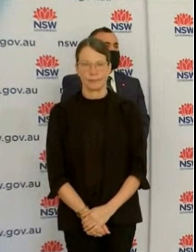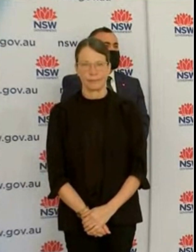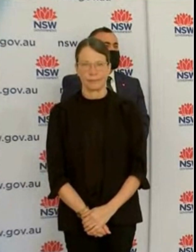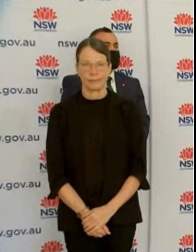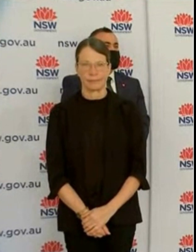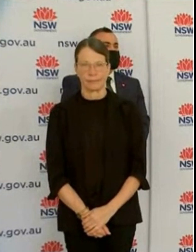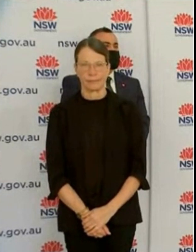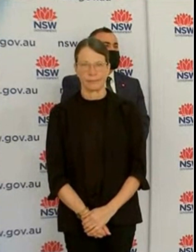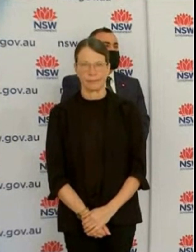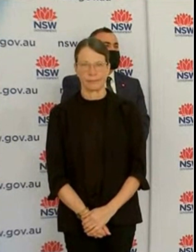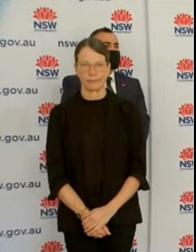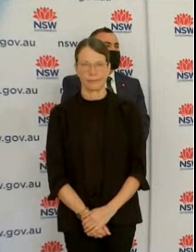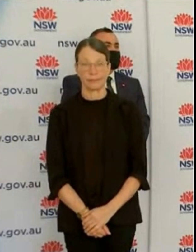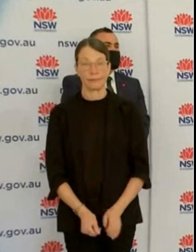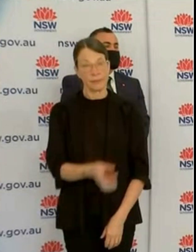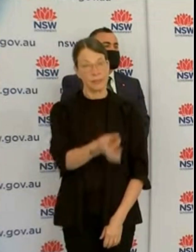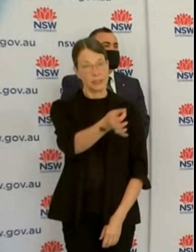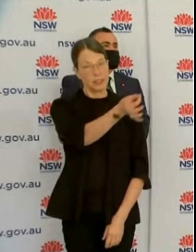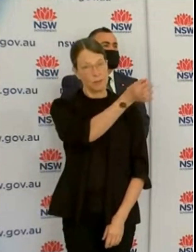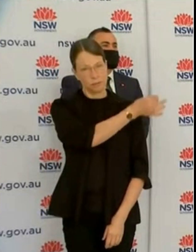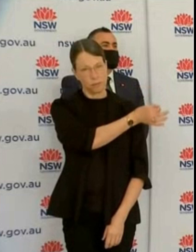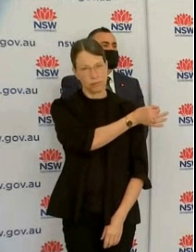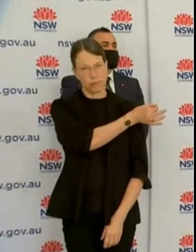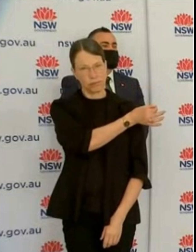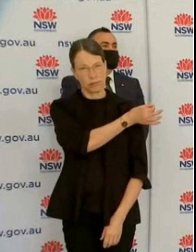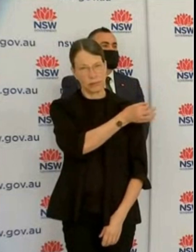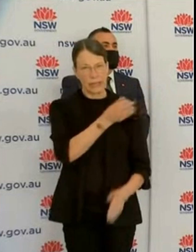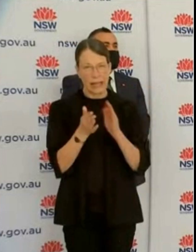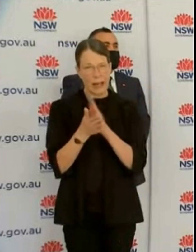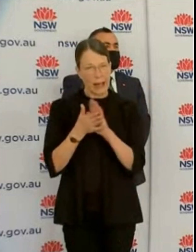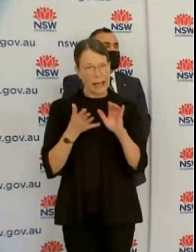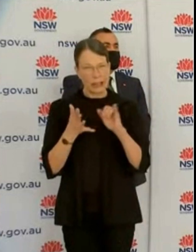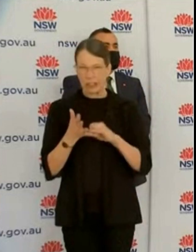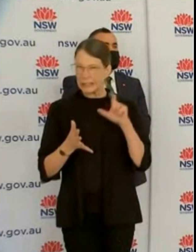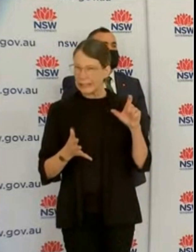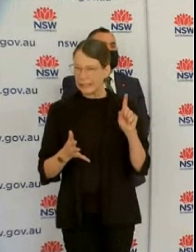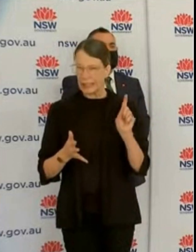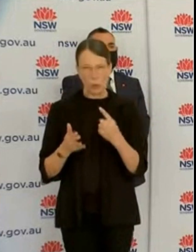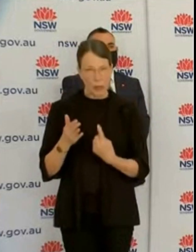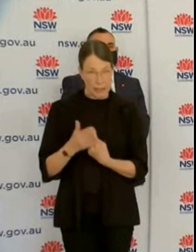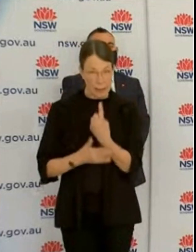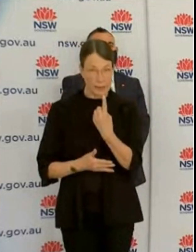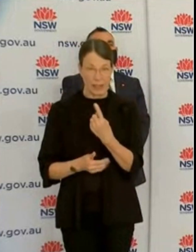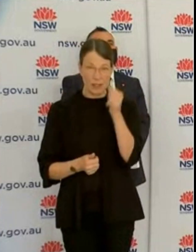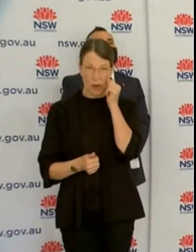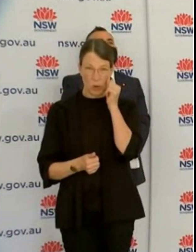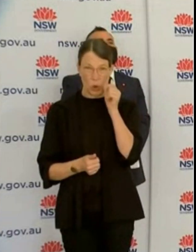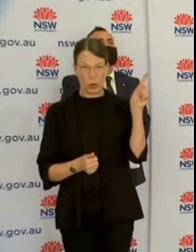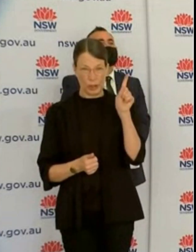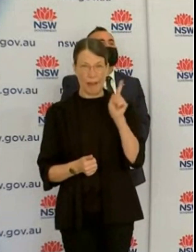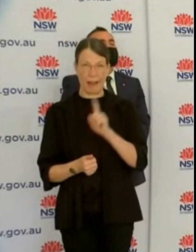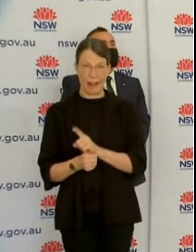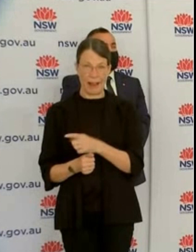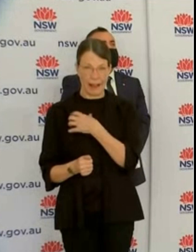believe that Crisis Cabinet is talking about HSC results and the timetable planning today. Can we guarantee that any delays to HSC